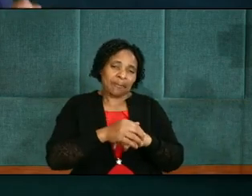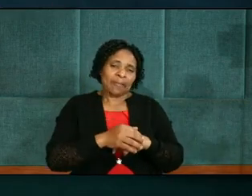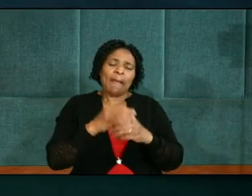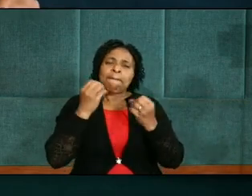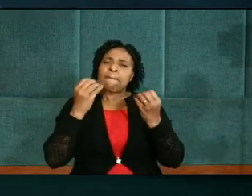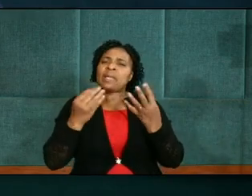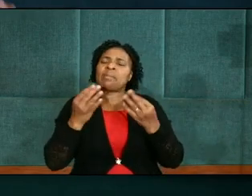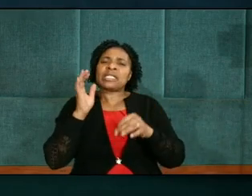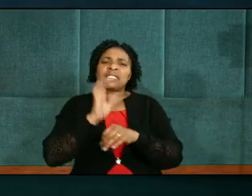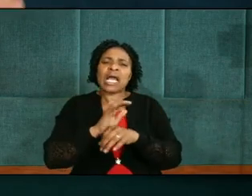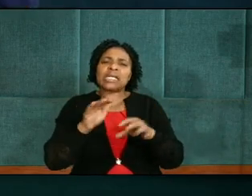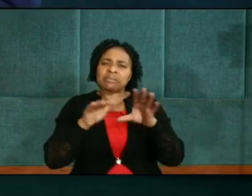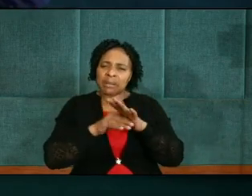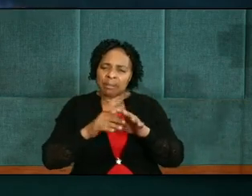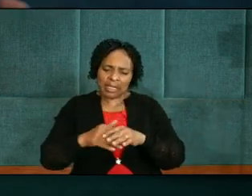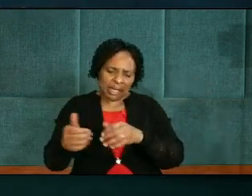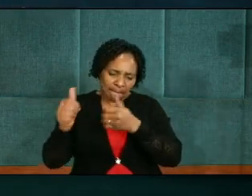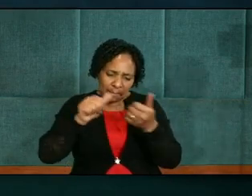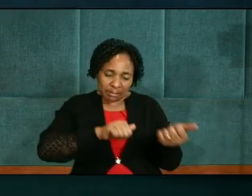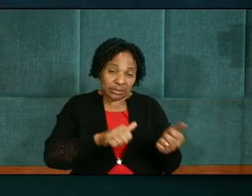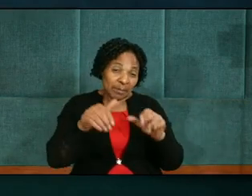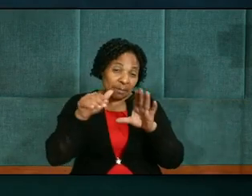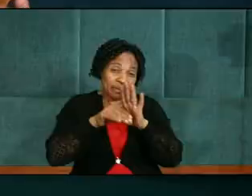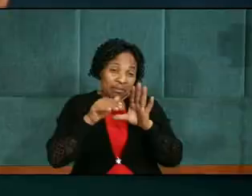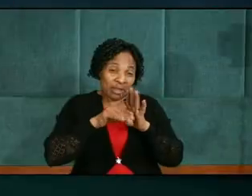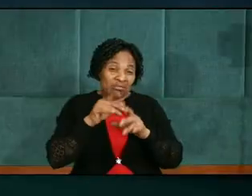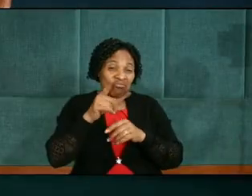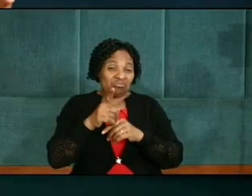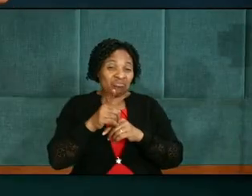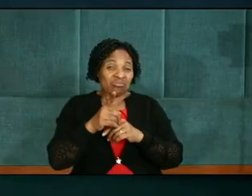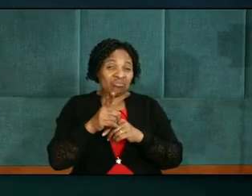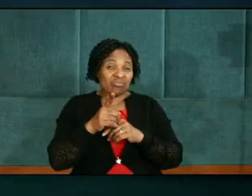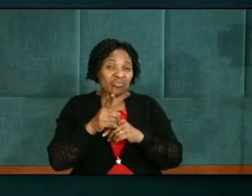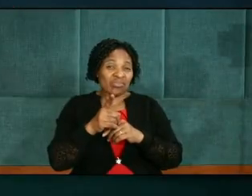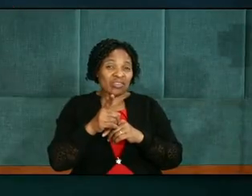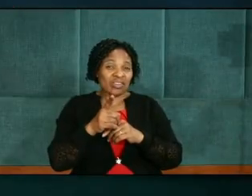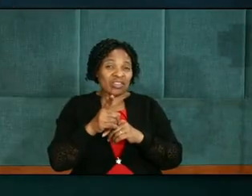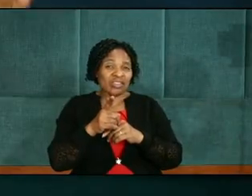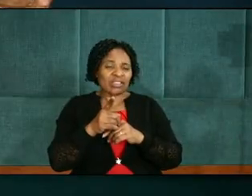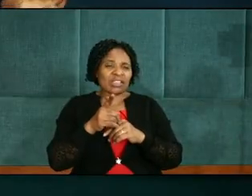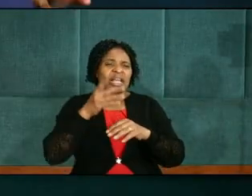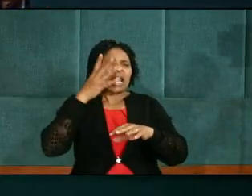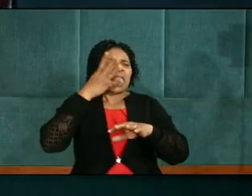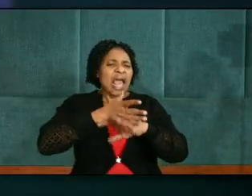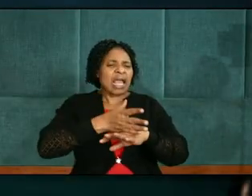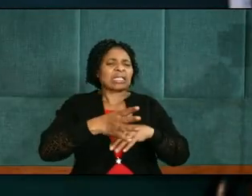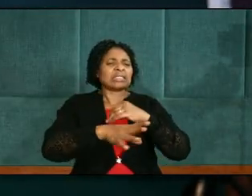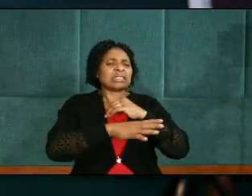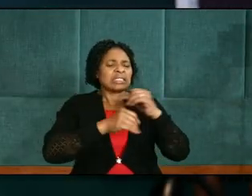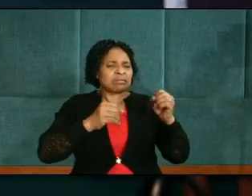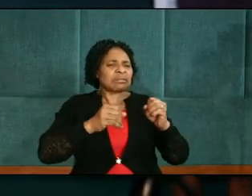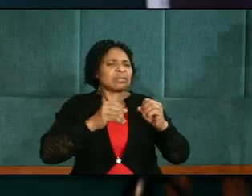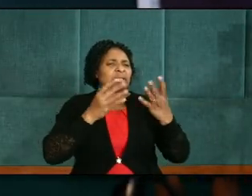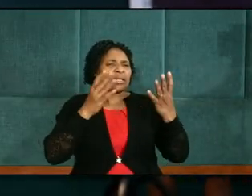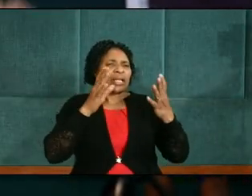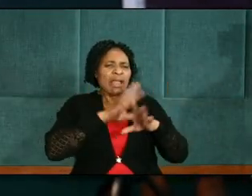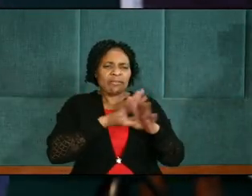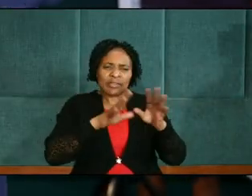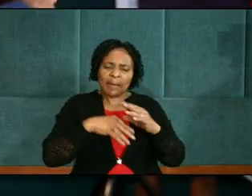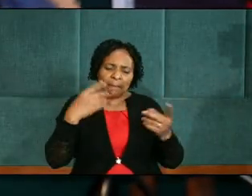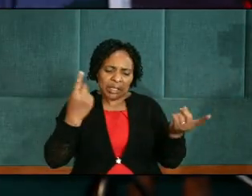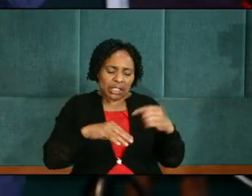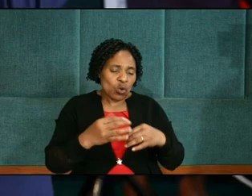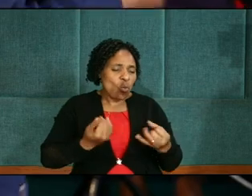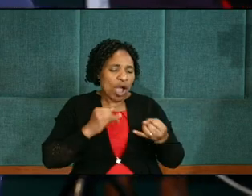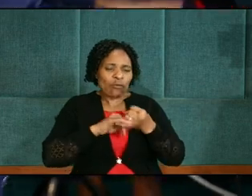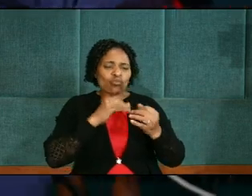Many baptized church member are not aware. Oh, they're not lying, they're not stealing, they're not beating up their wife, they're not